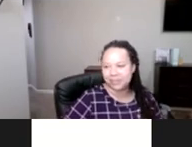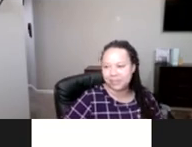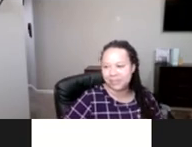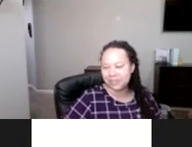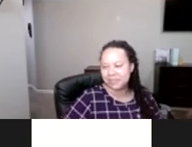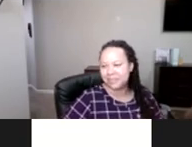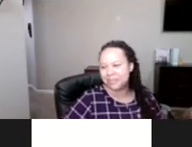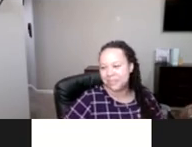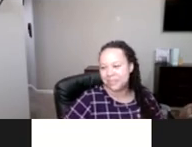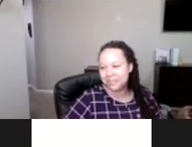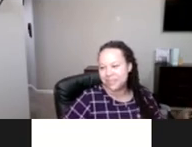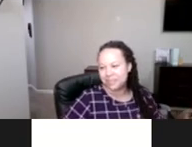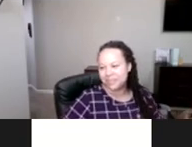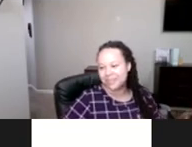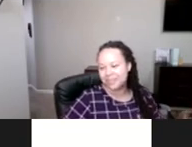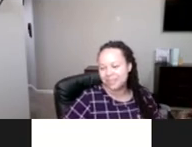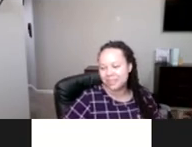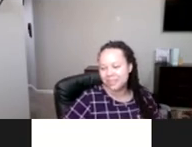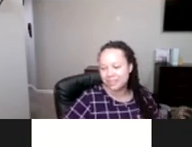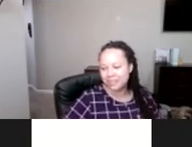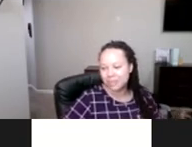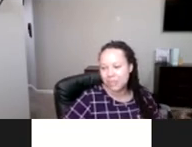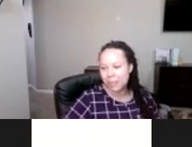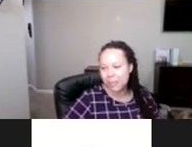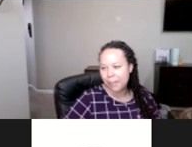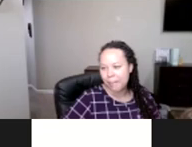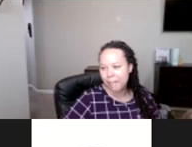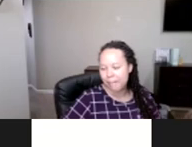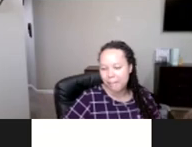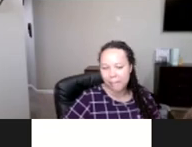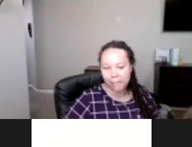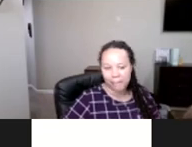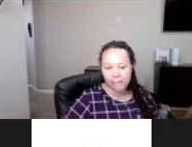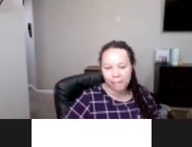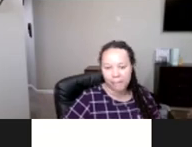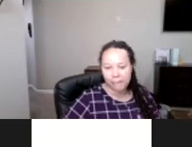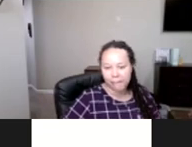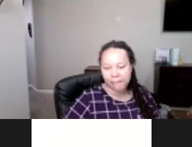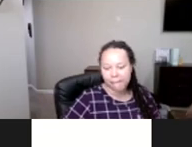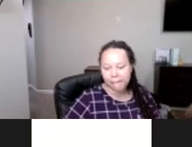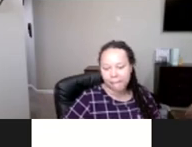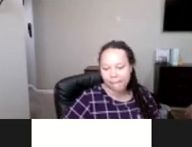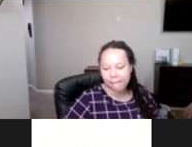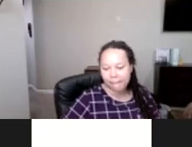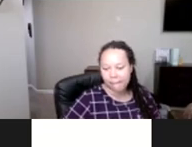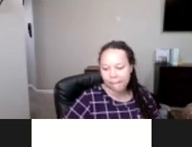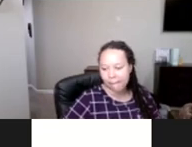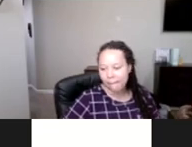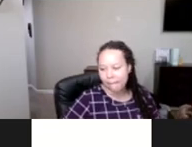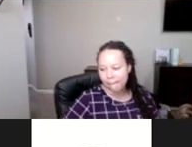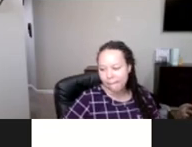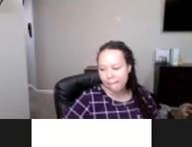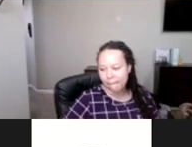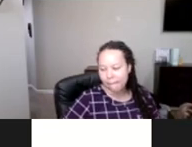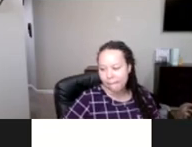I enjoy photography. I do a lot of family photos. But